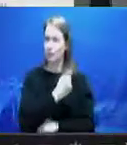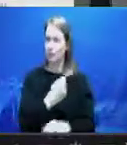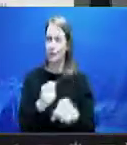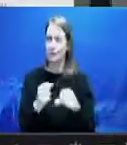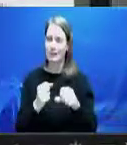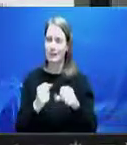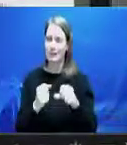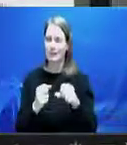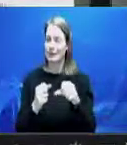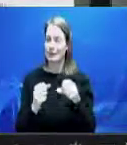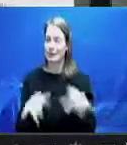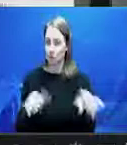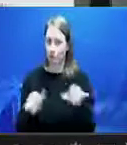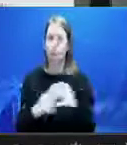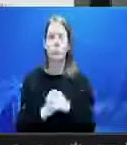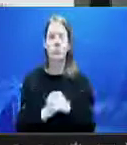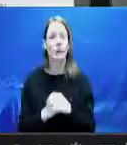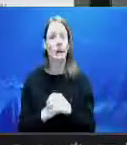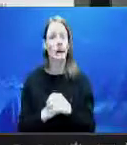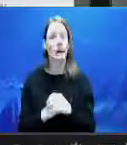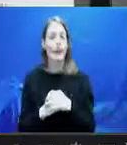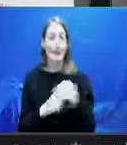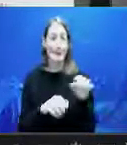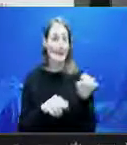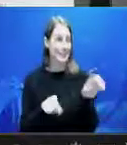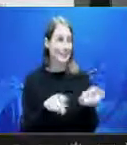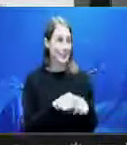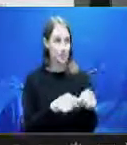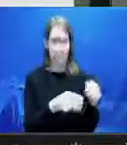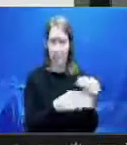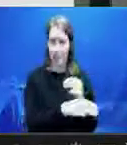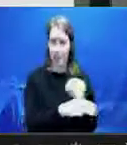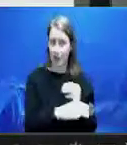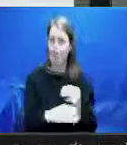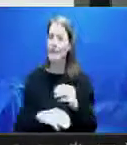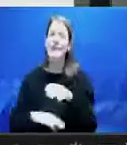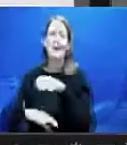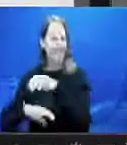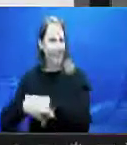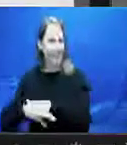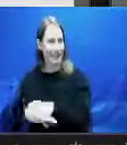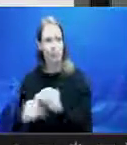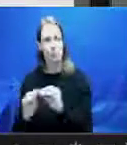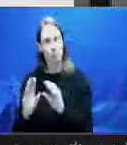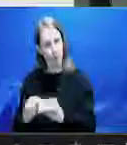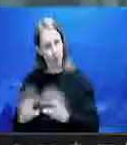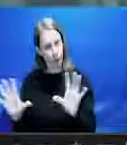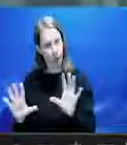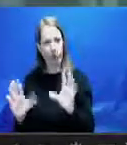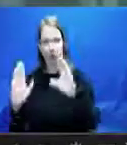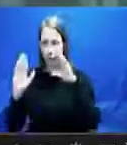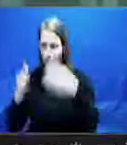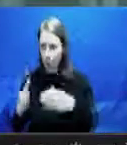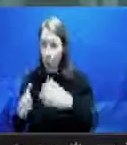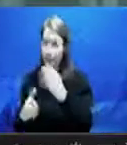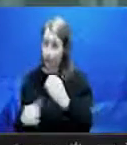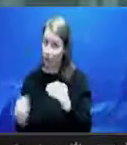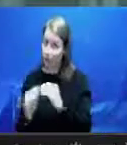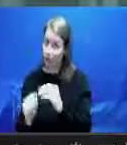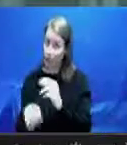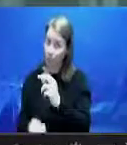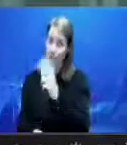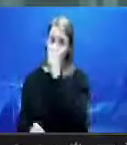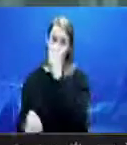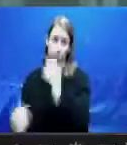math standards, the writers say the English standards are clearer, more focused, and more rigorous. The standards aim to achieve